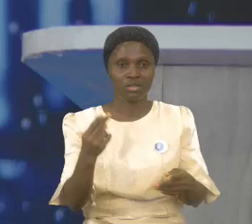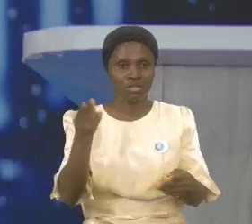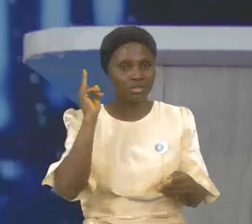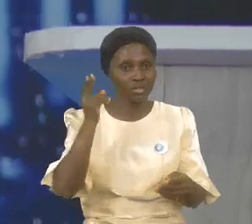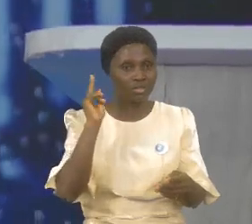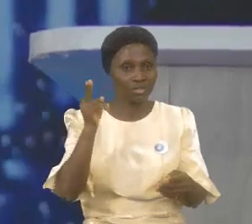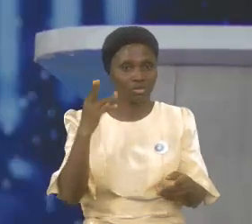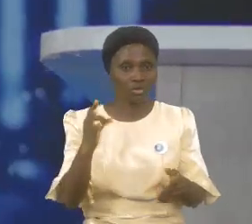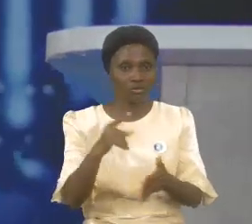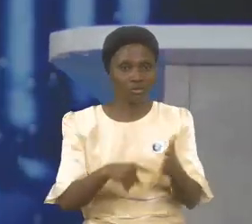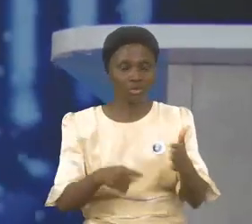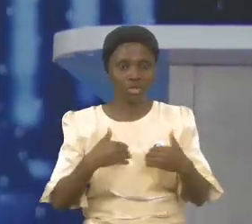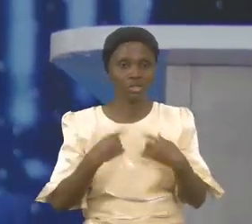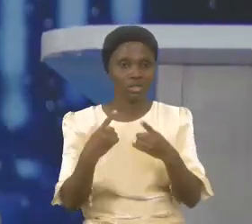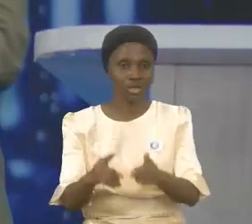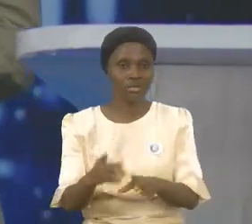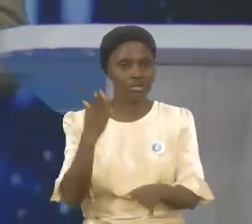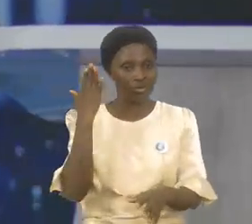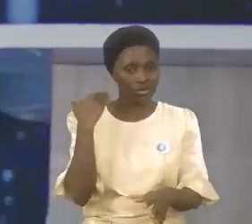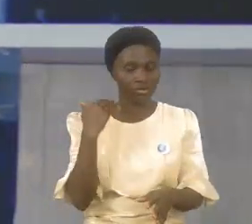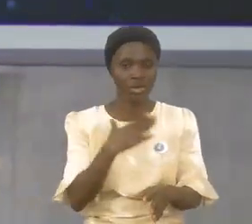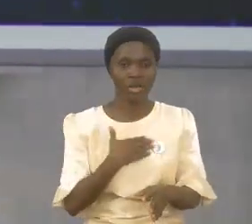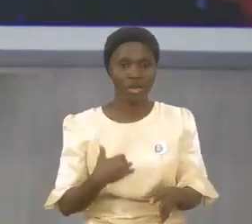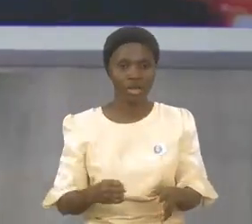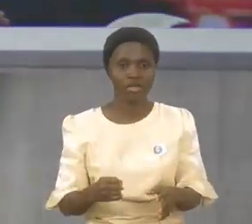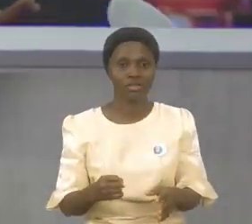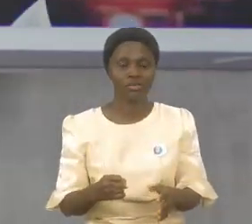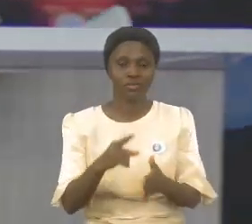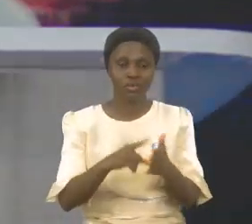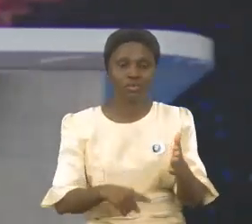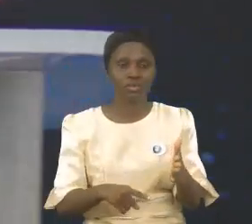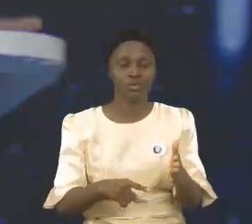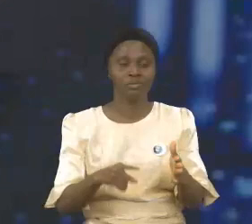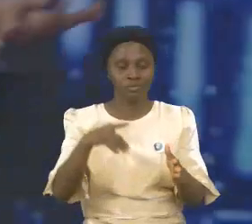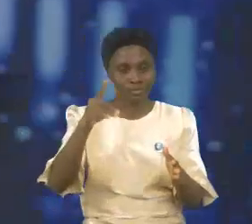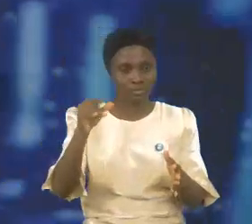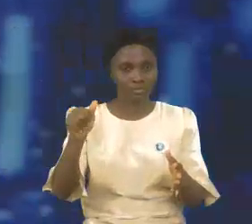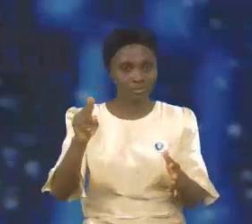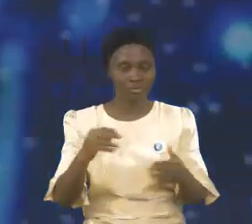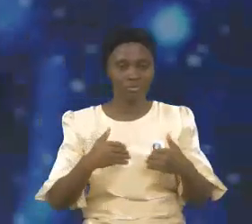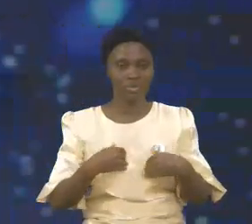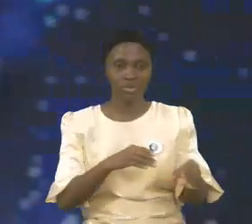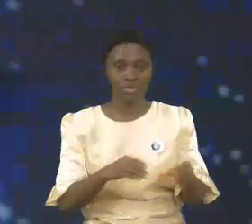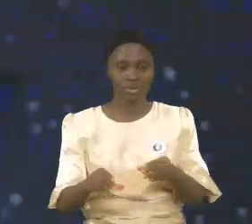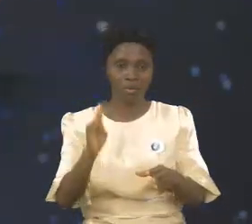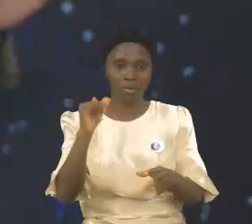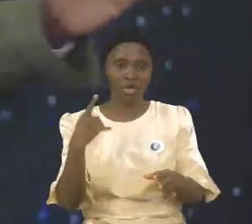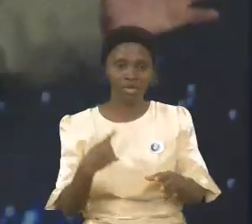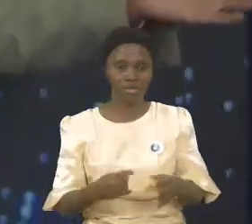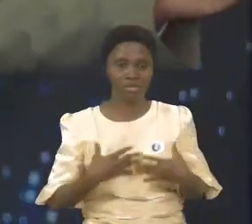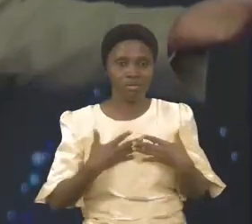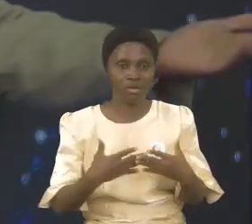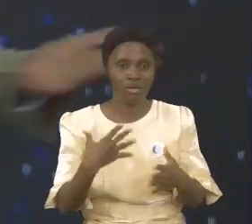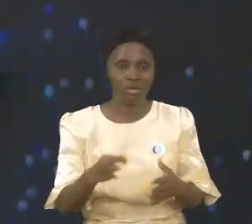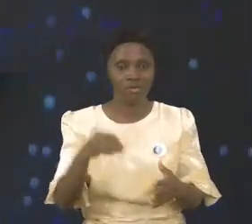happened. And so what Daniel had done by the inspiration of God, by the leading, the guidance of God, is that he